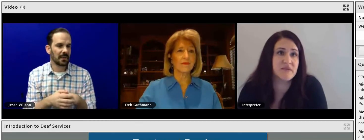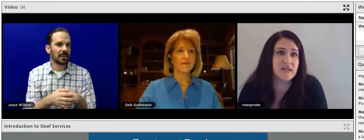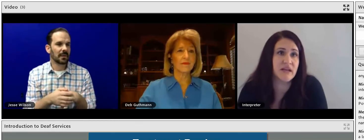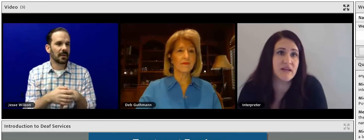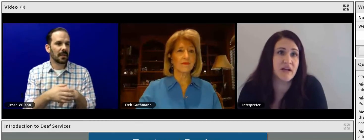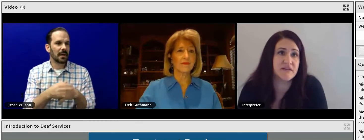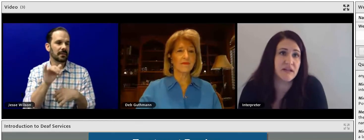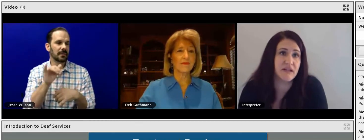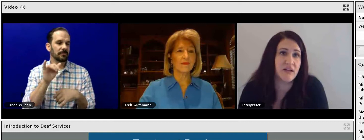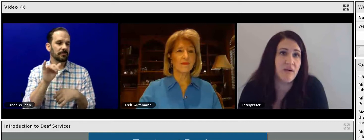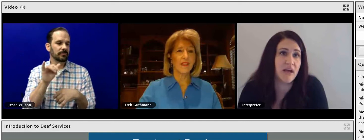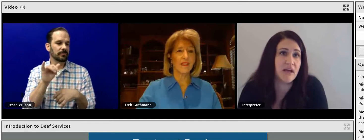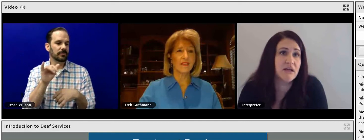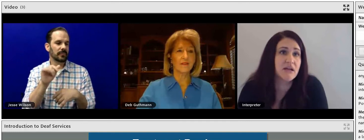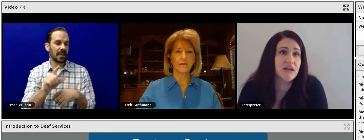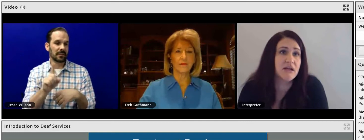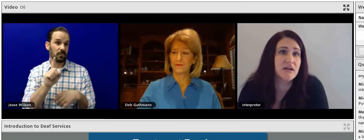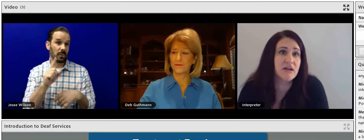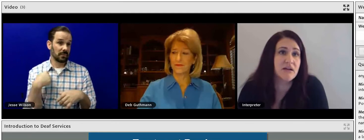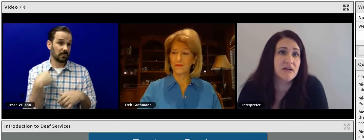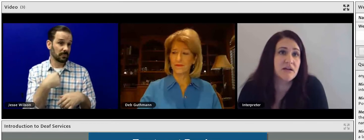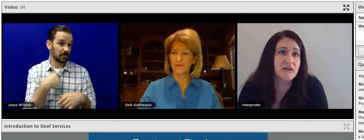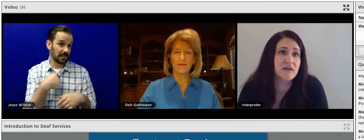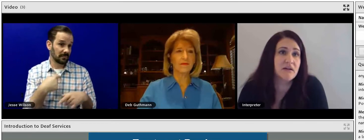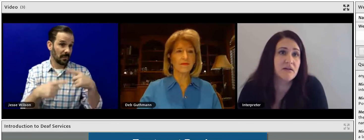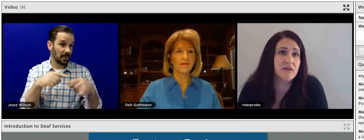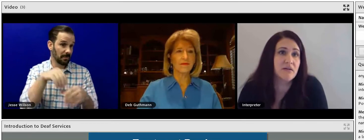It's one of the biggest problems to date that I've seen anyway.